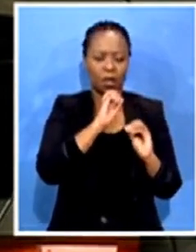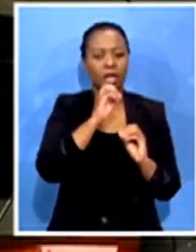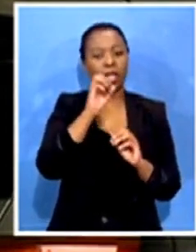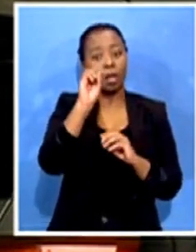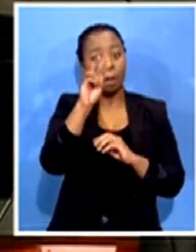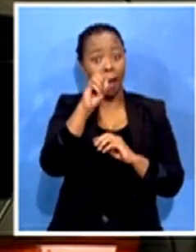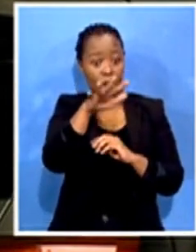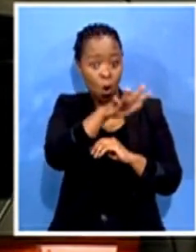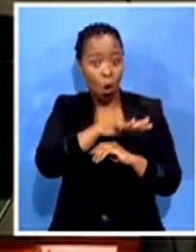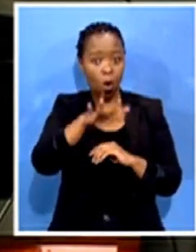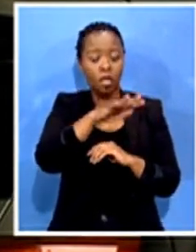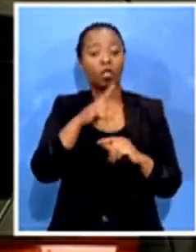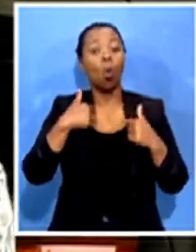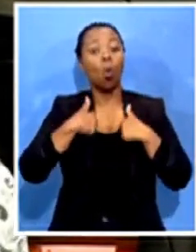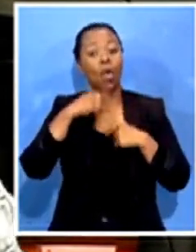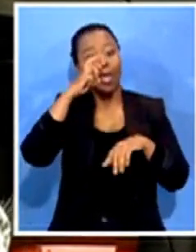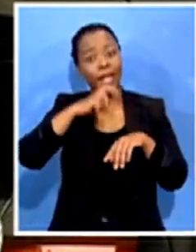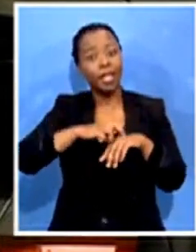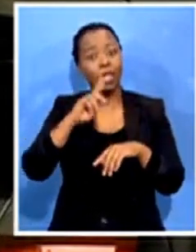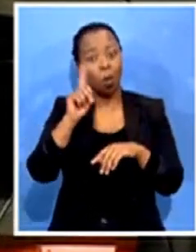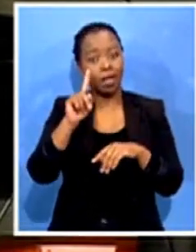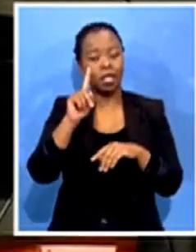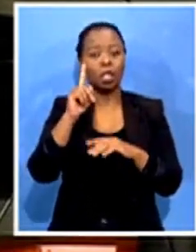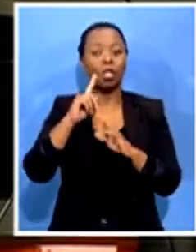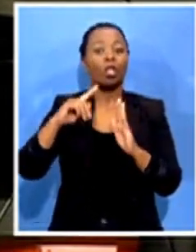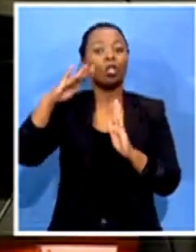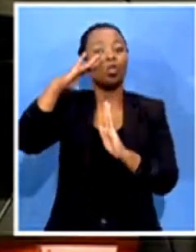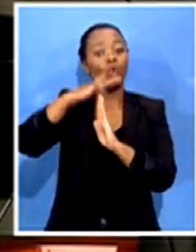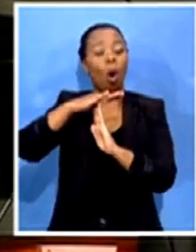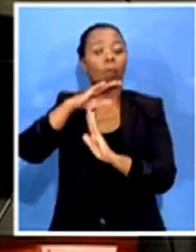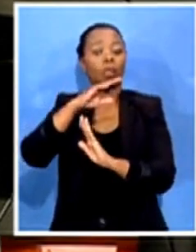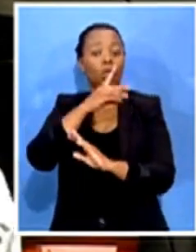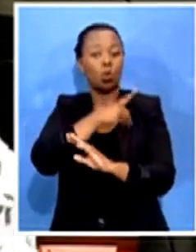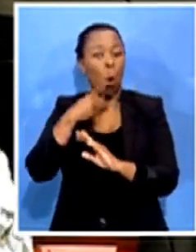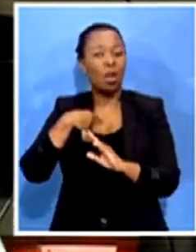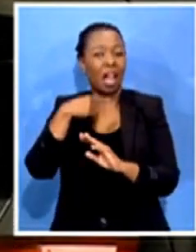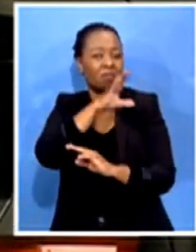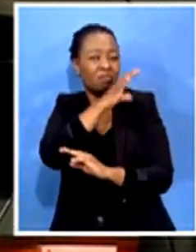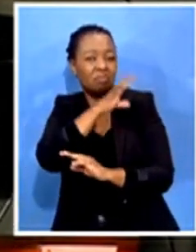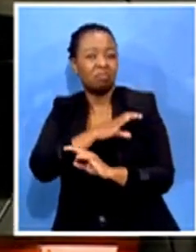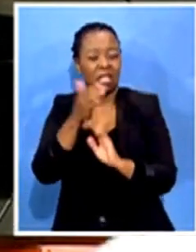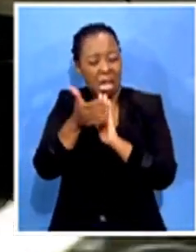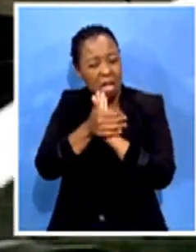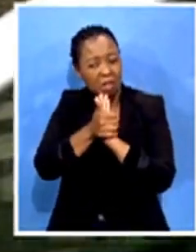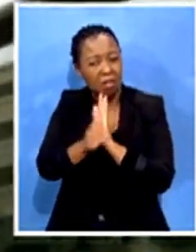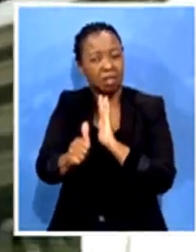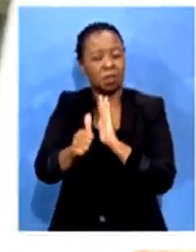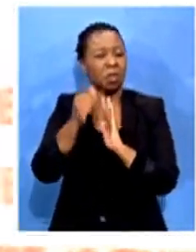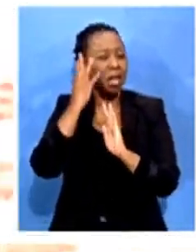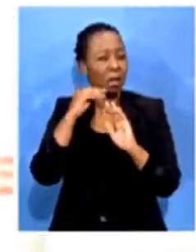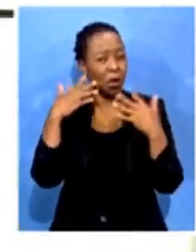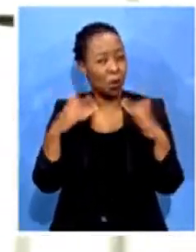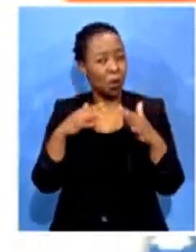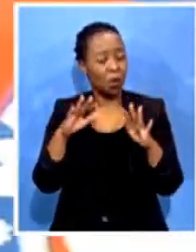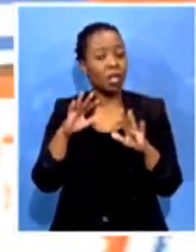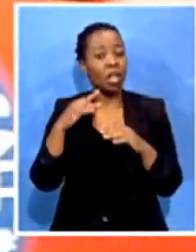top clinicians and experienced nurses from this whole complex and cluster supported